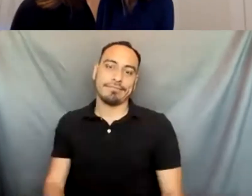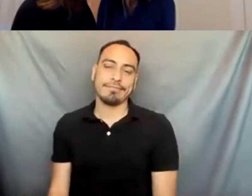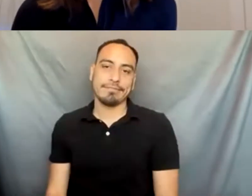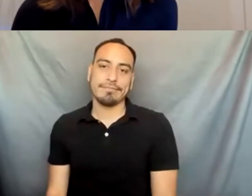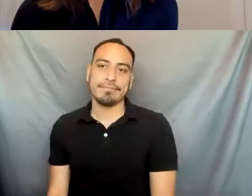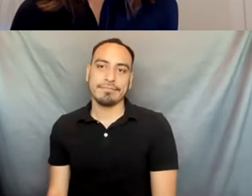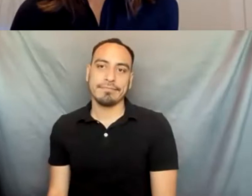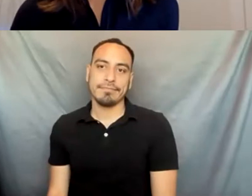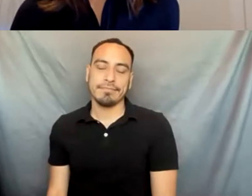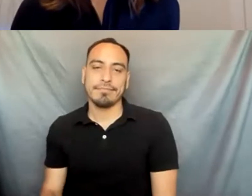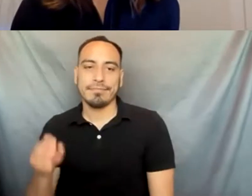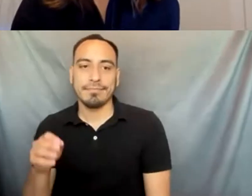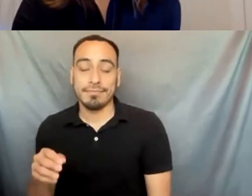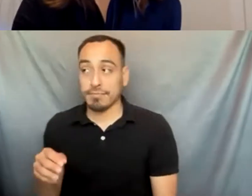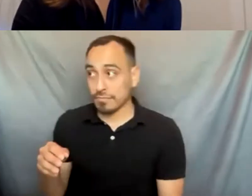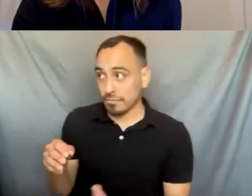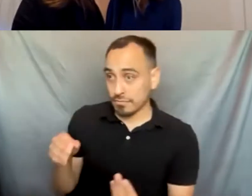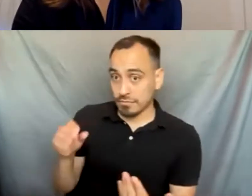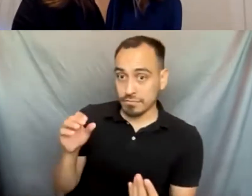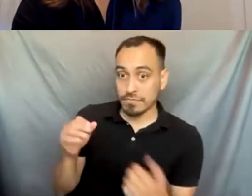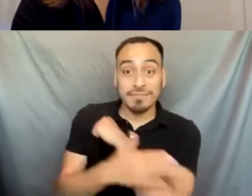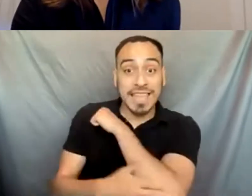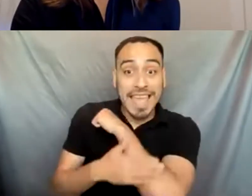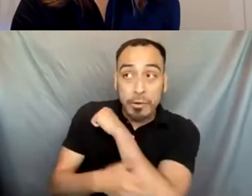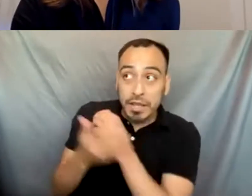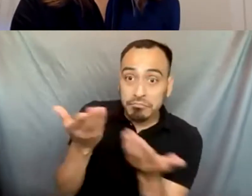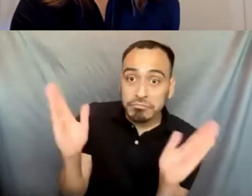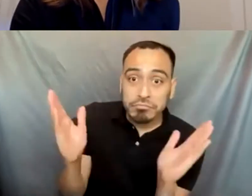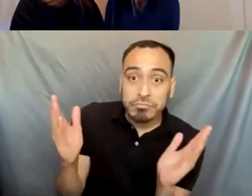Thank you. Guys, does County have any comments about that?